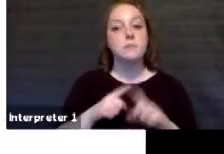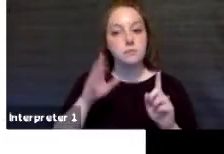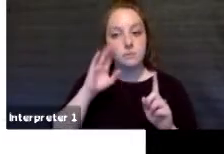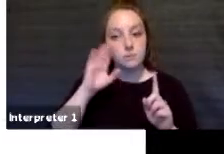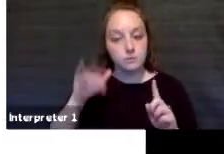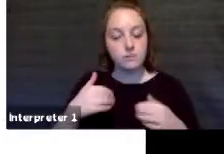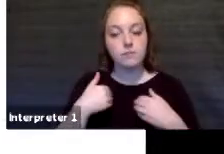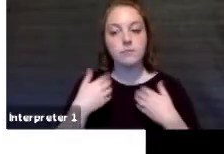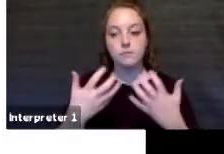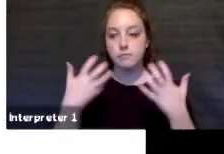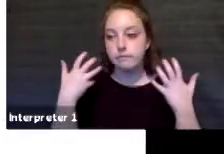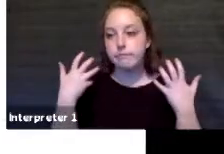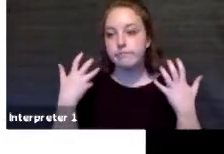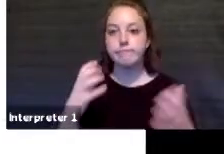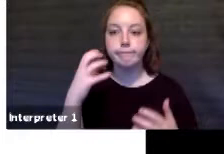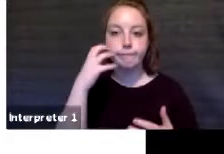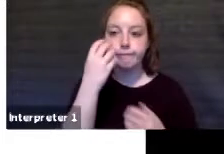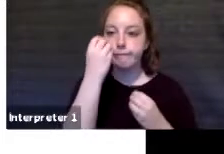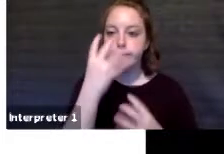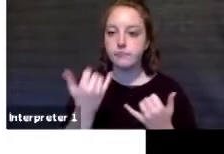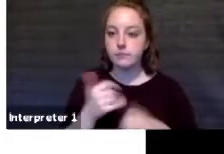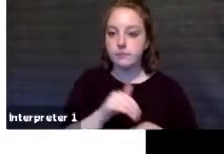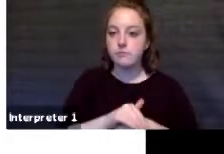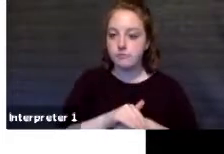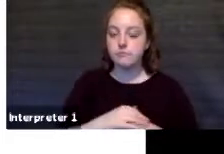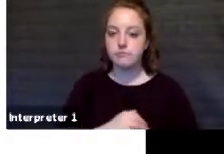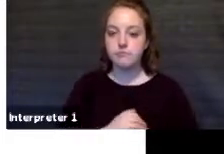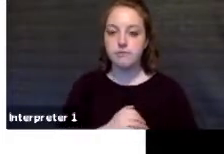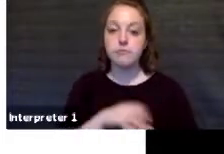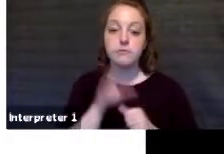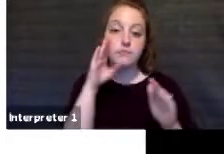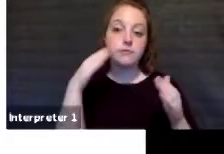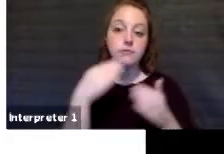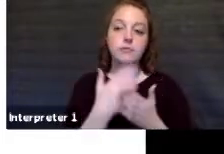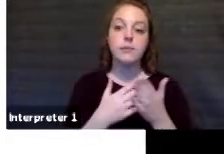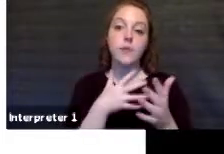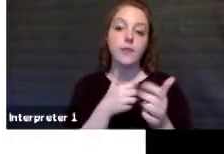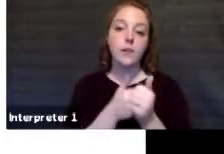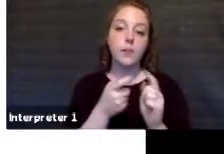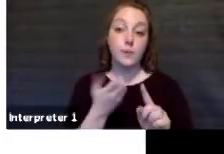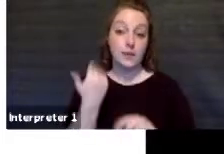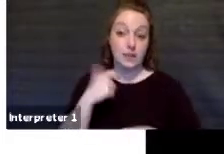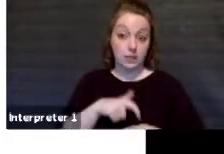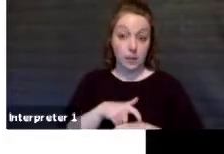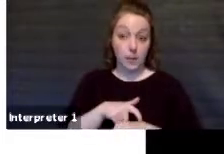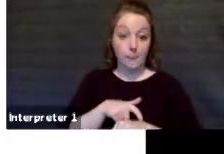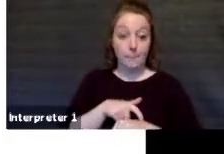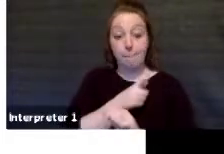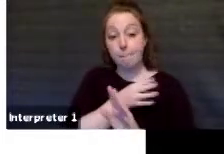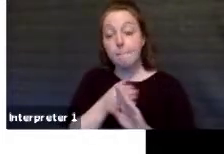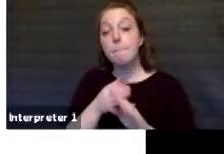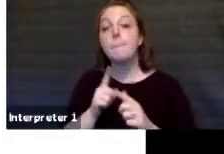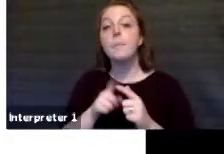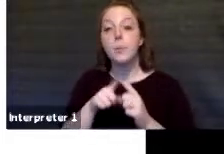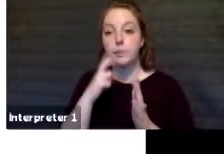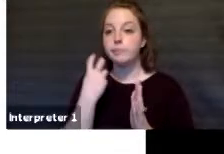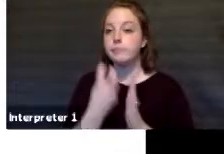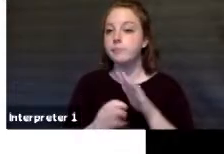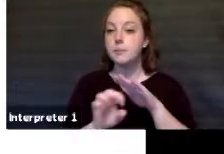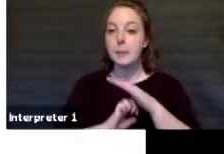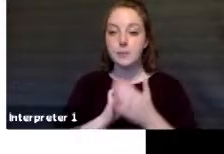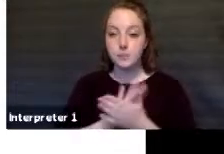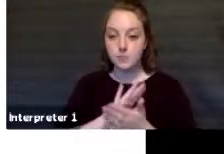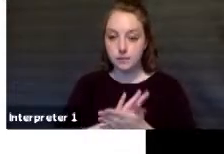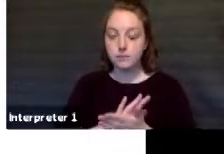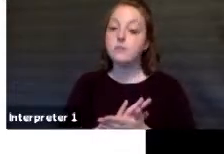content to cover this evening, focusing in on some follow-up from last time, but jump into the elementary school options, which does